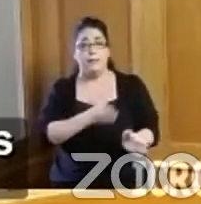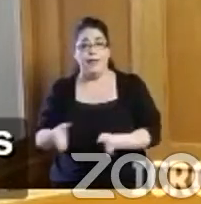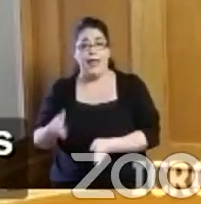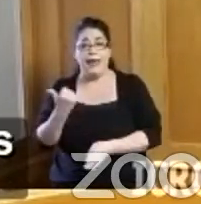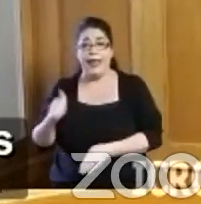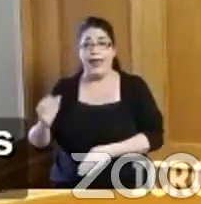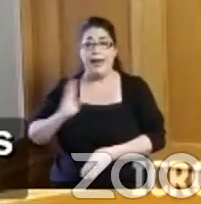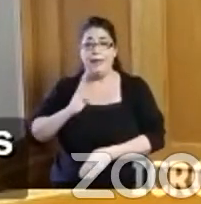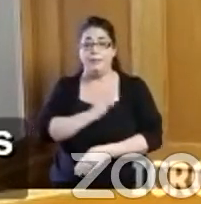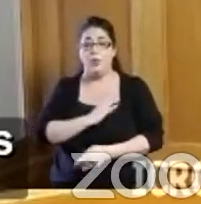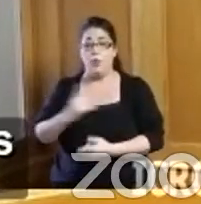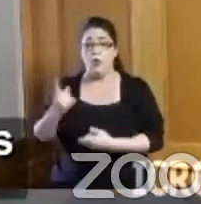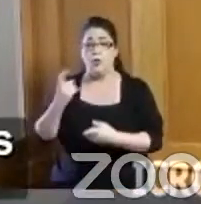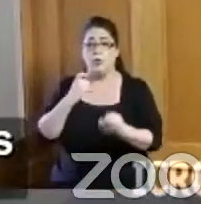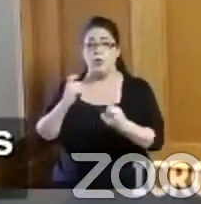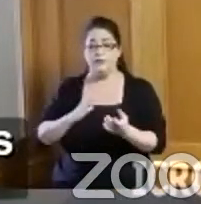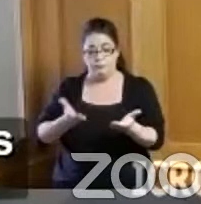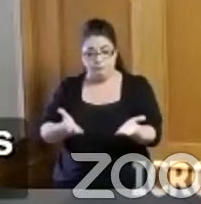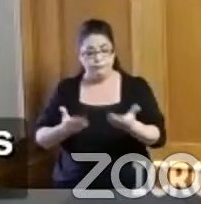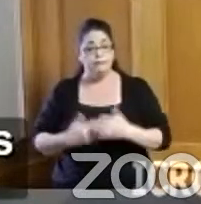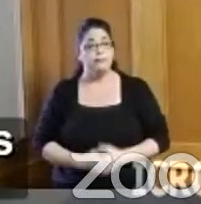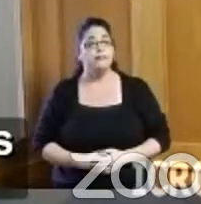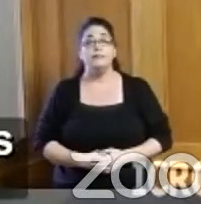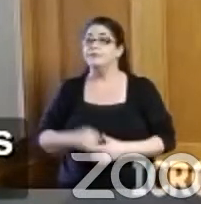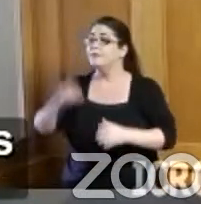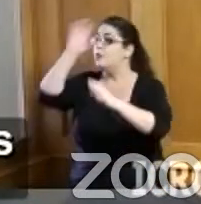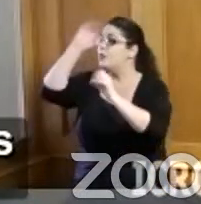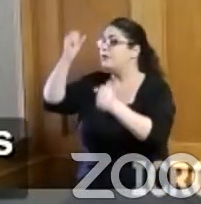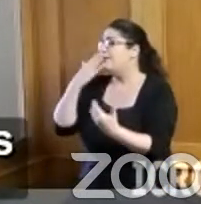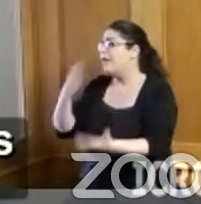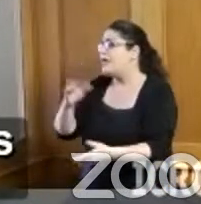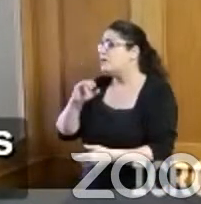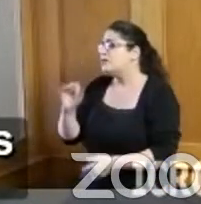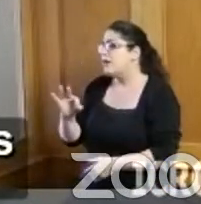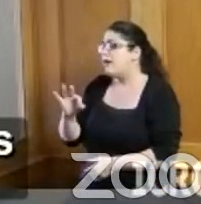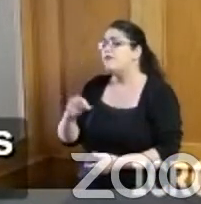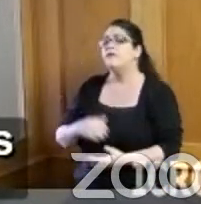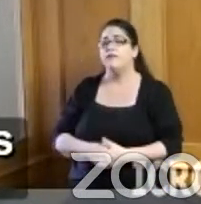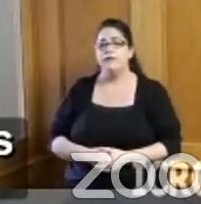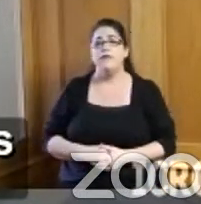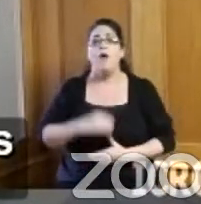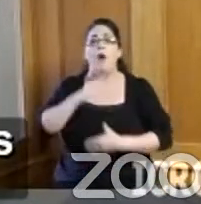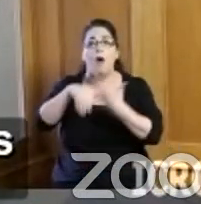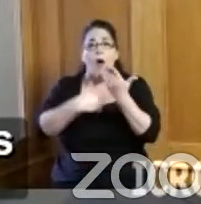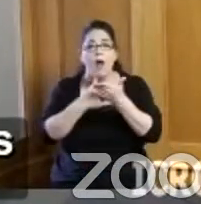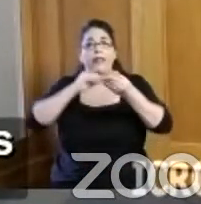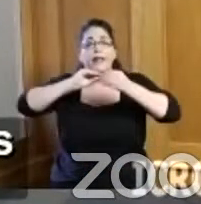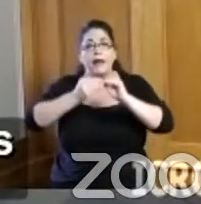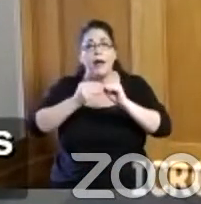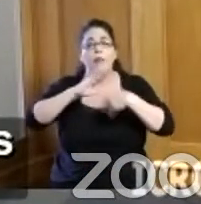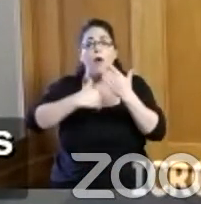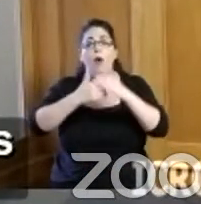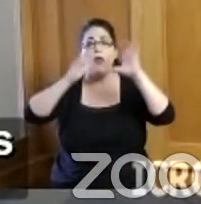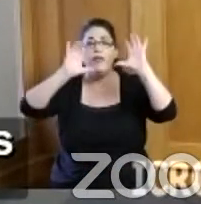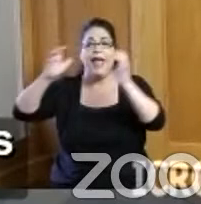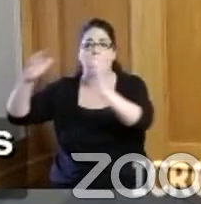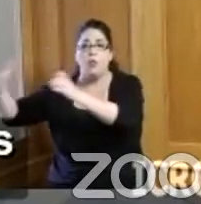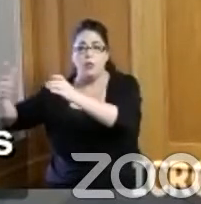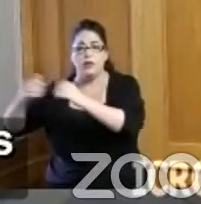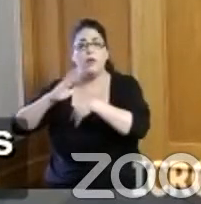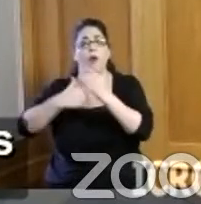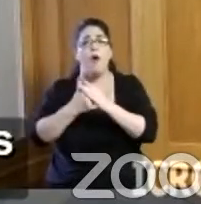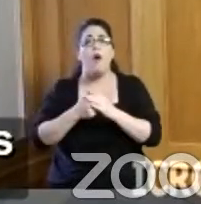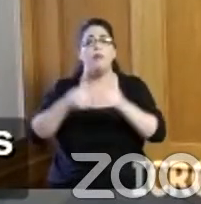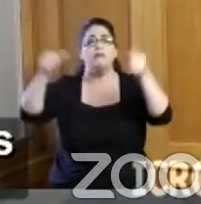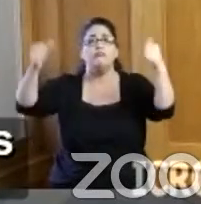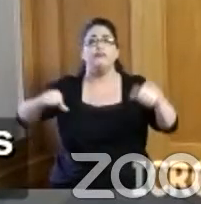board. Thank you, Jeff. And also all of this information, all the numbers, all the categories are on our website. So if you'd like to